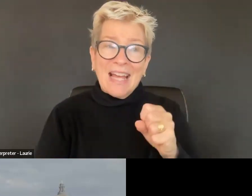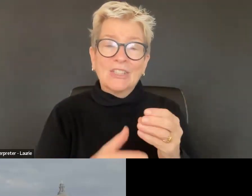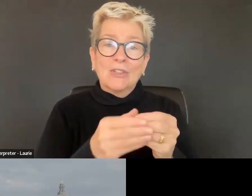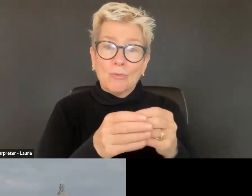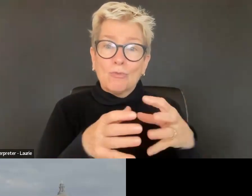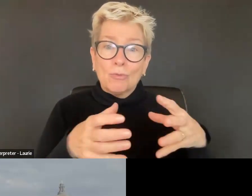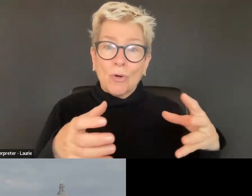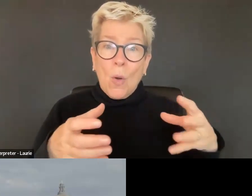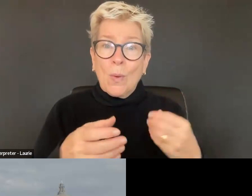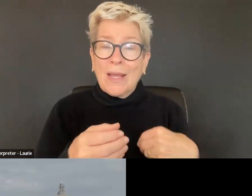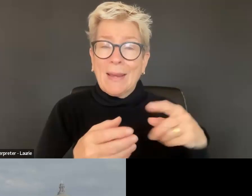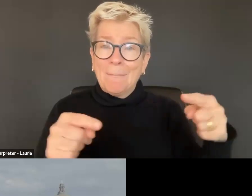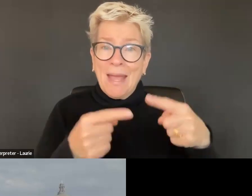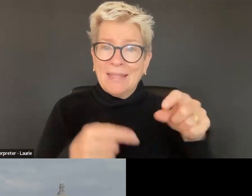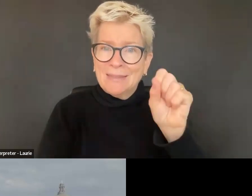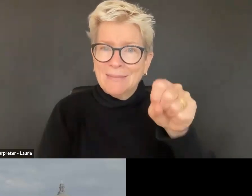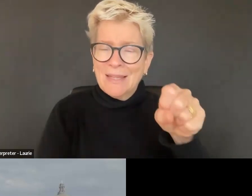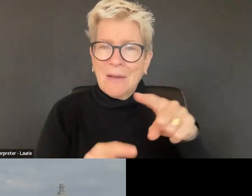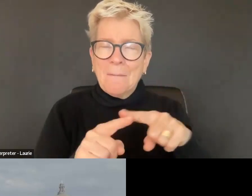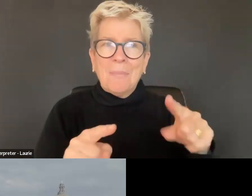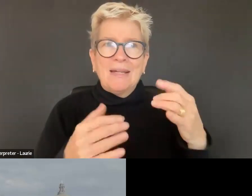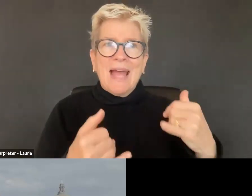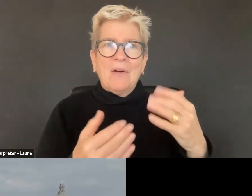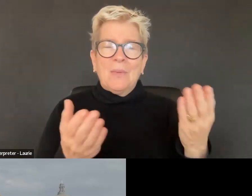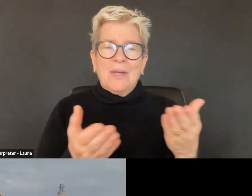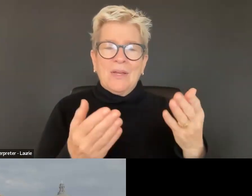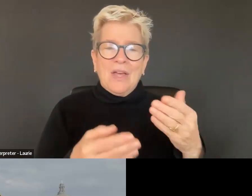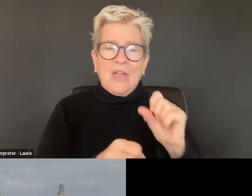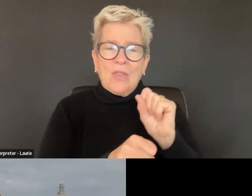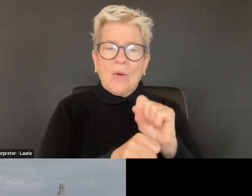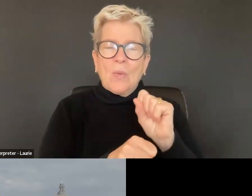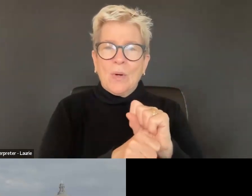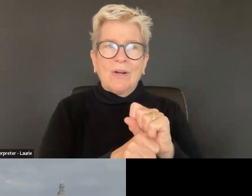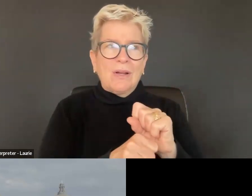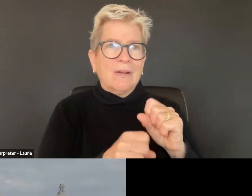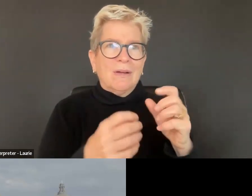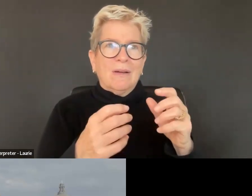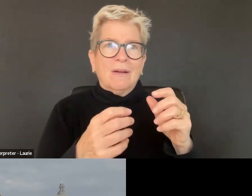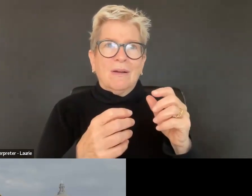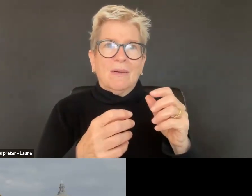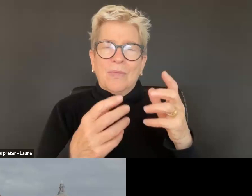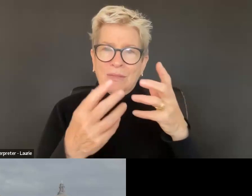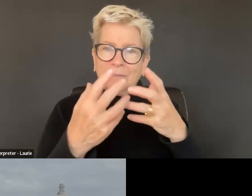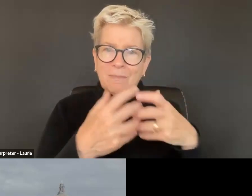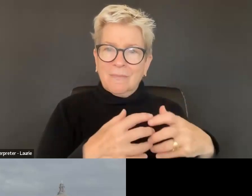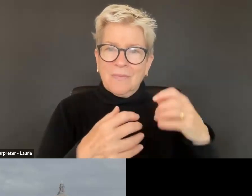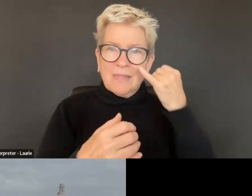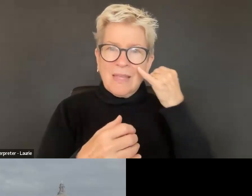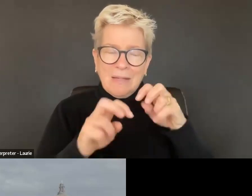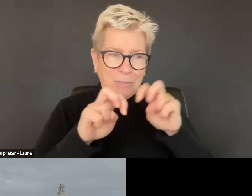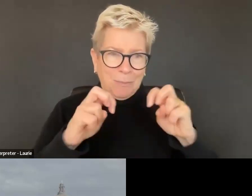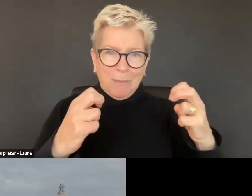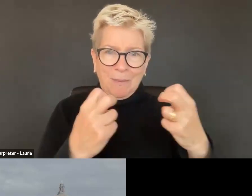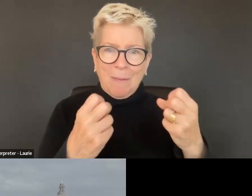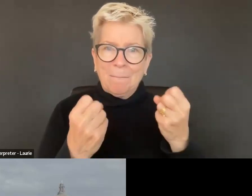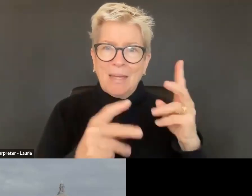but we are here. And I actually think we have made this work really well. So I want to thank our facilitating team. I want to